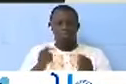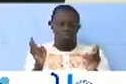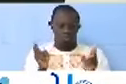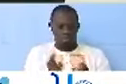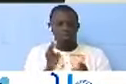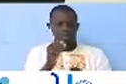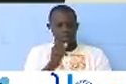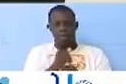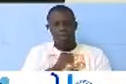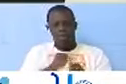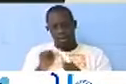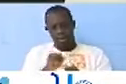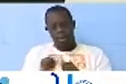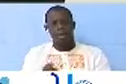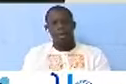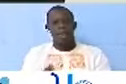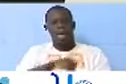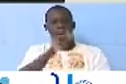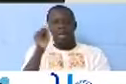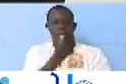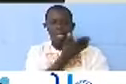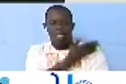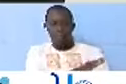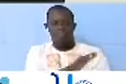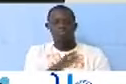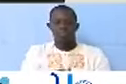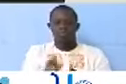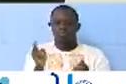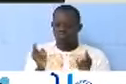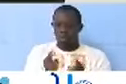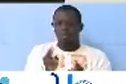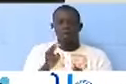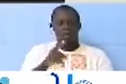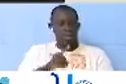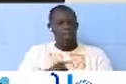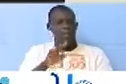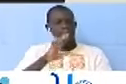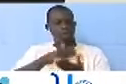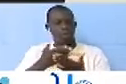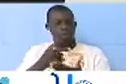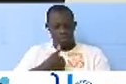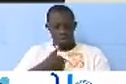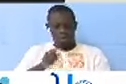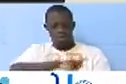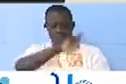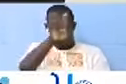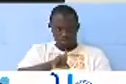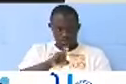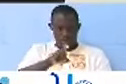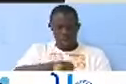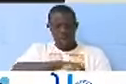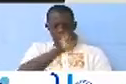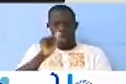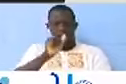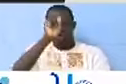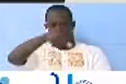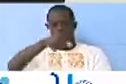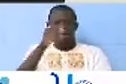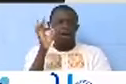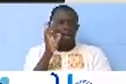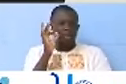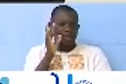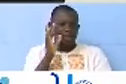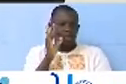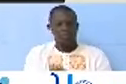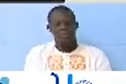suti andi do manding. Leave a short interval between my questions and your answers. Hanin ka bi fanang ninin karo ni ninin karo